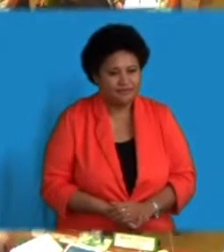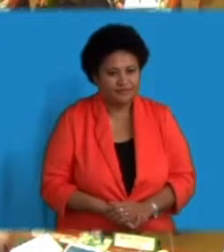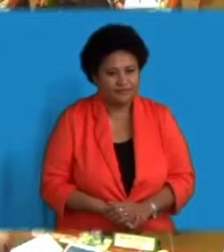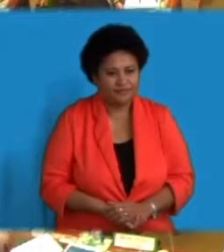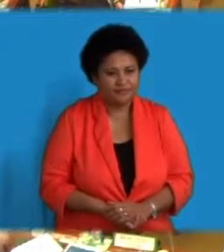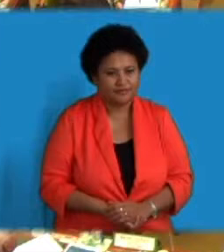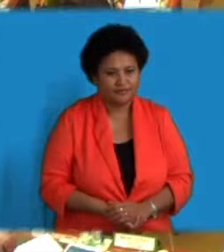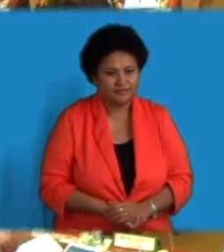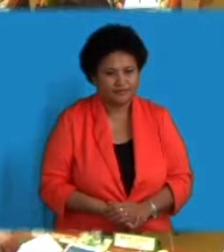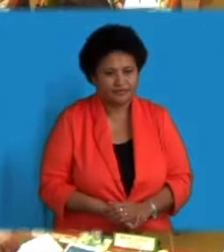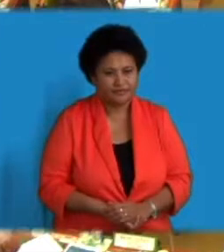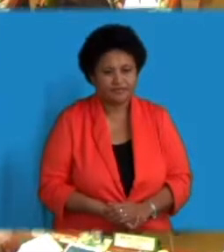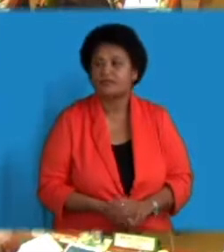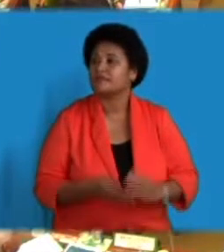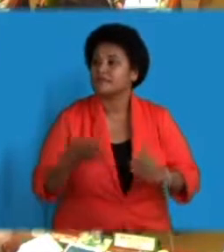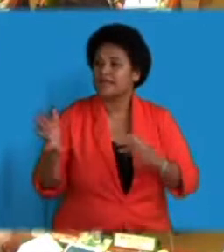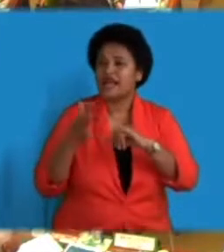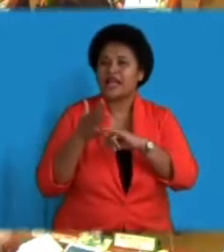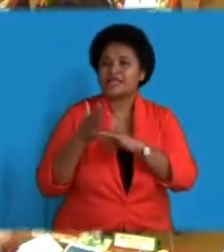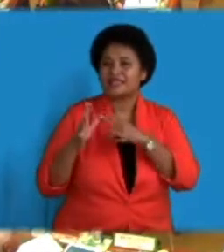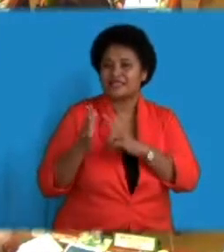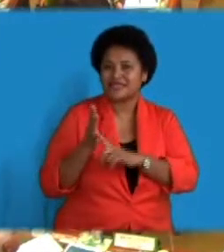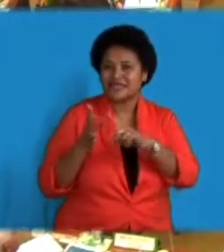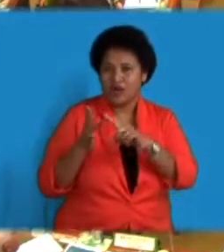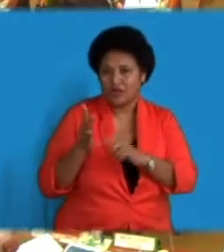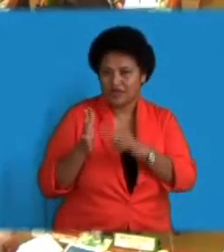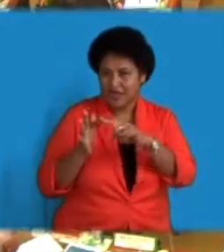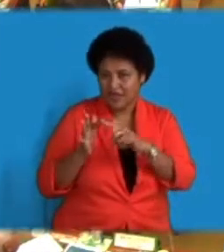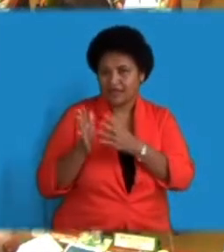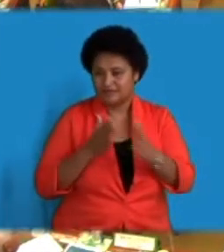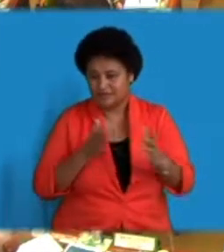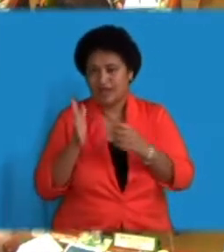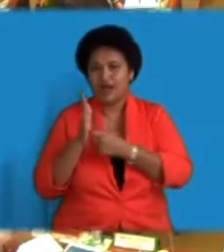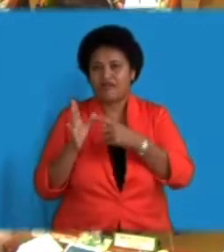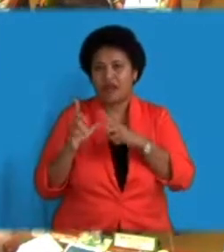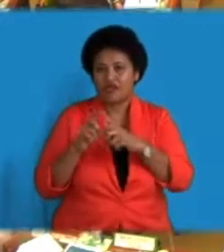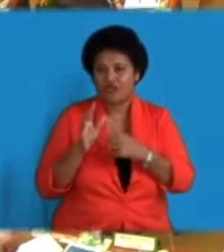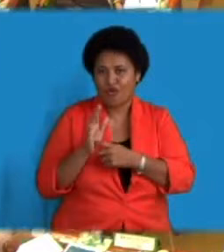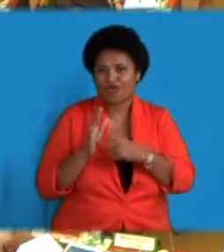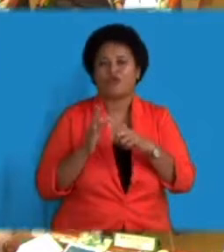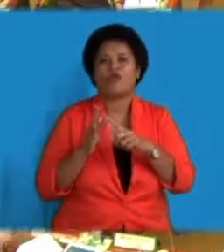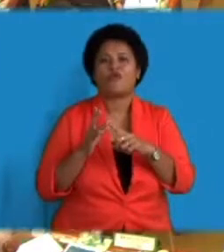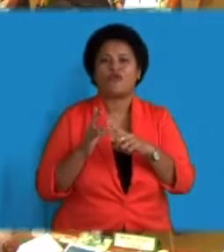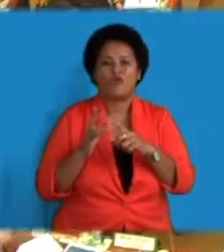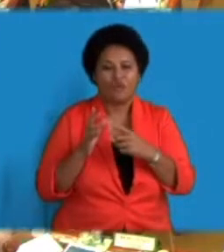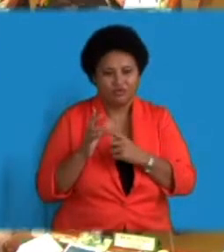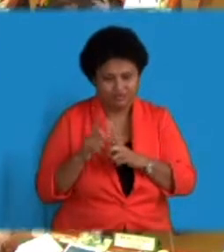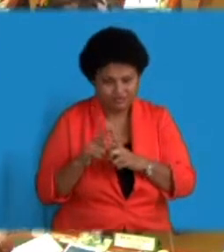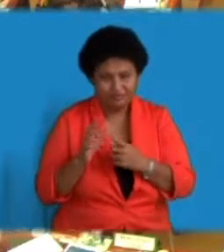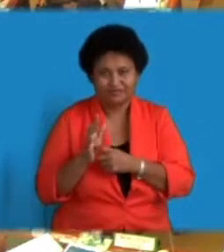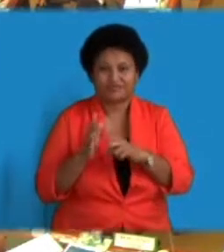Honorable Salary. Thank you, Madam Speaker. Thank you, Honourable Minister for Health, for your explanation.